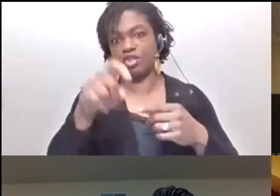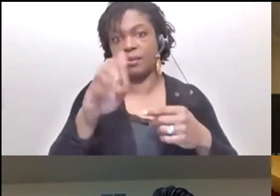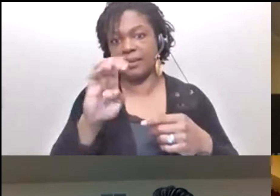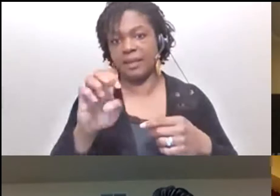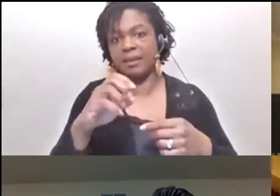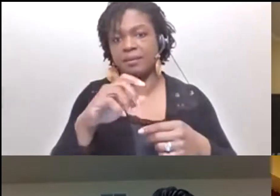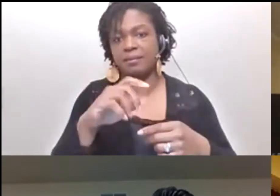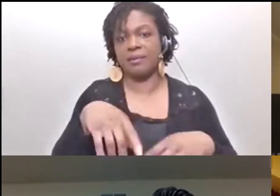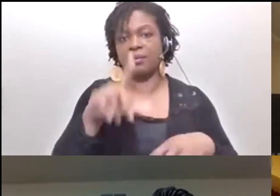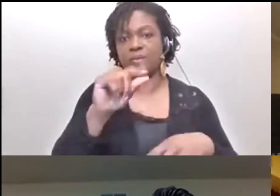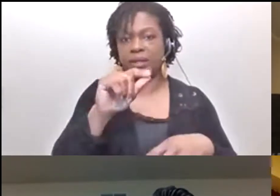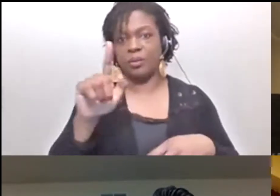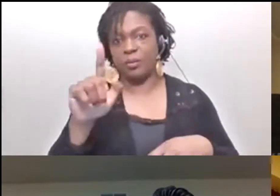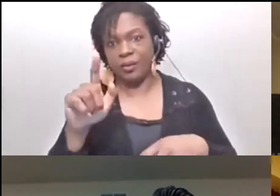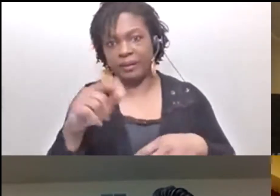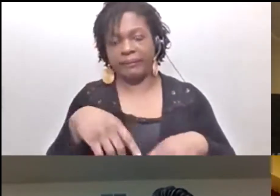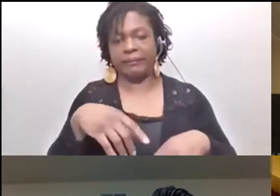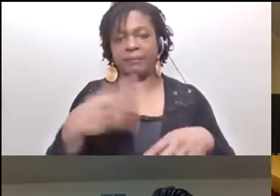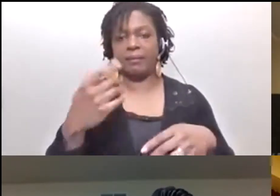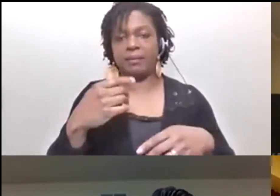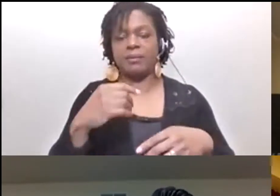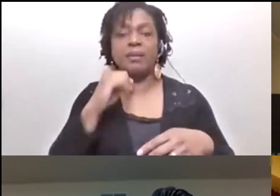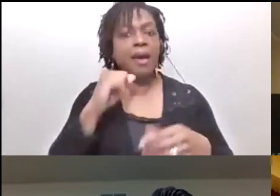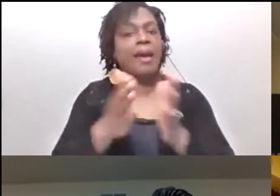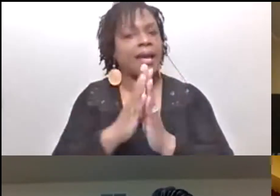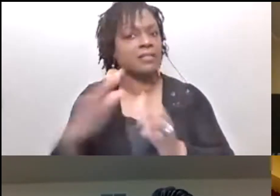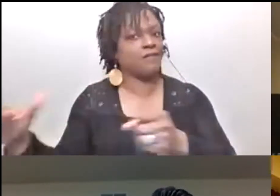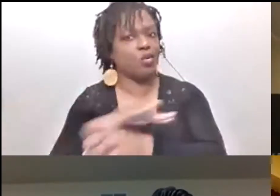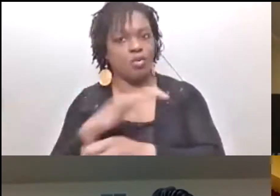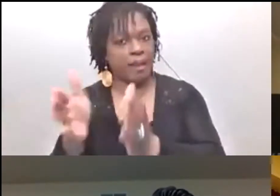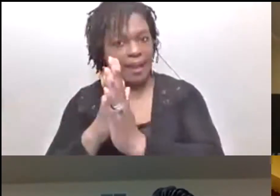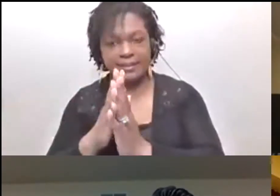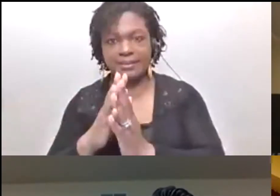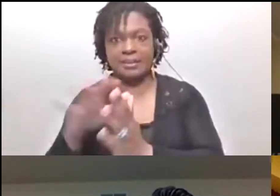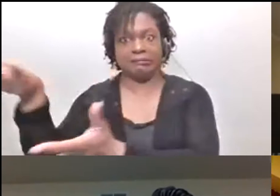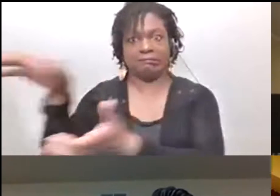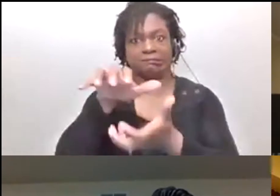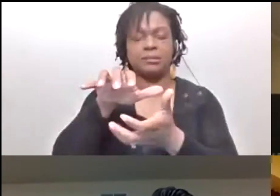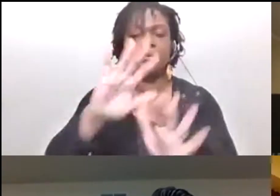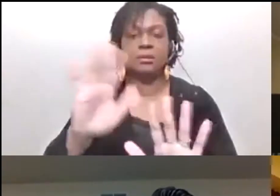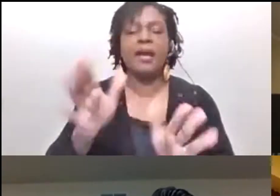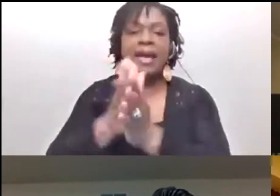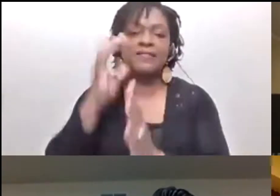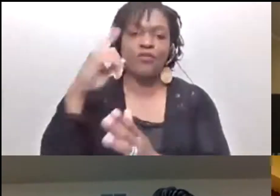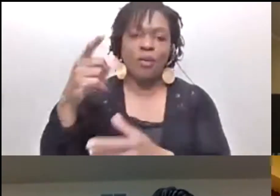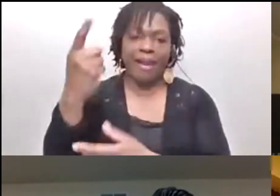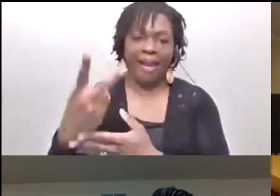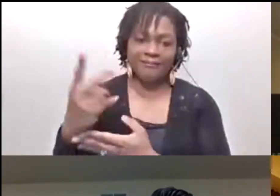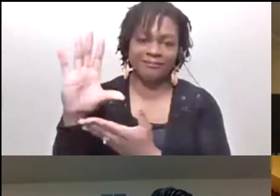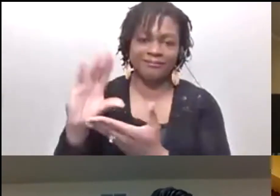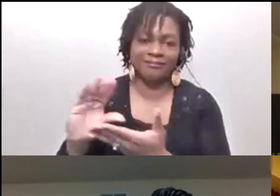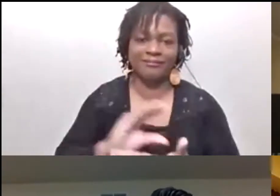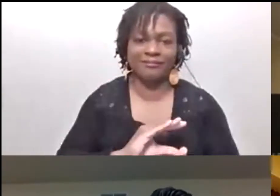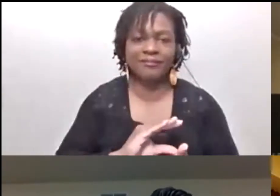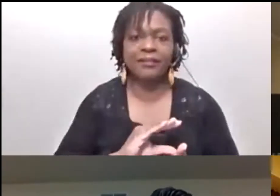instead of asking for the full ask, because that is a lot of money, they're asking for half of it.